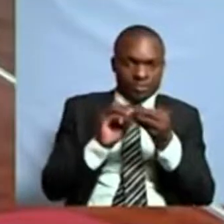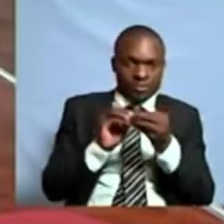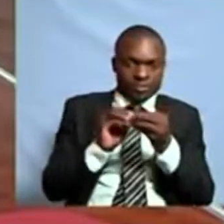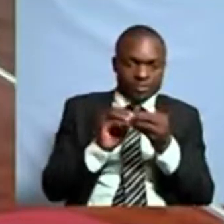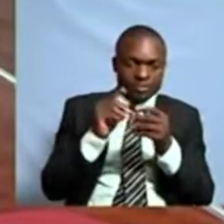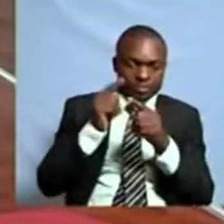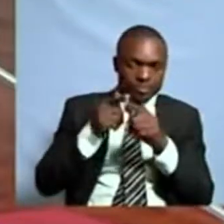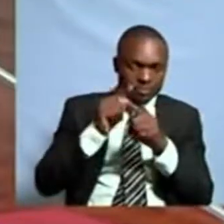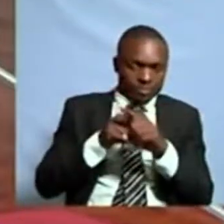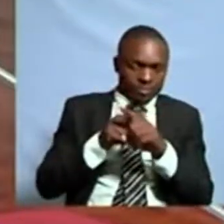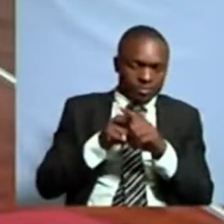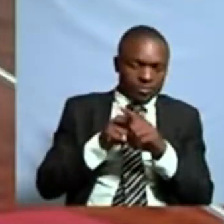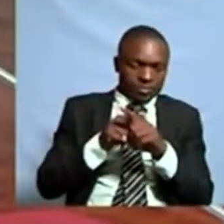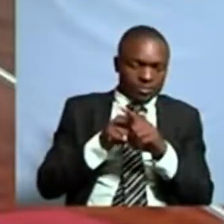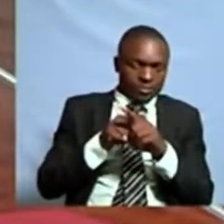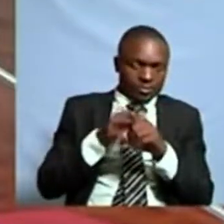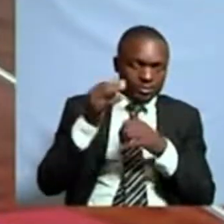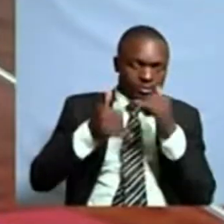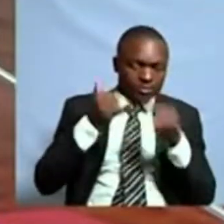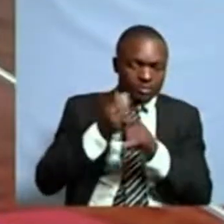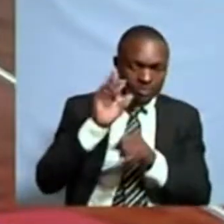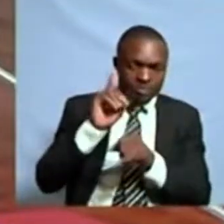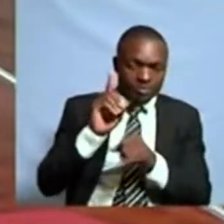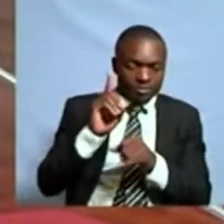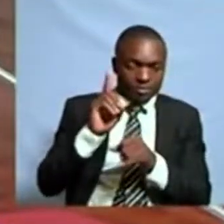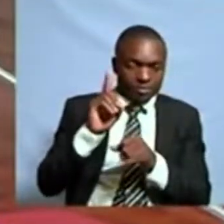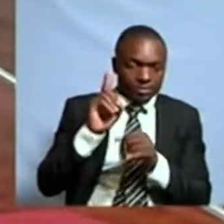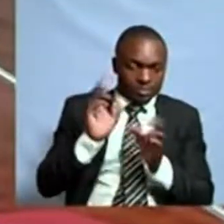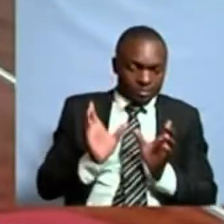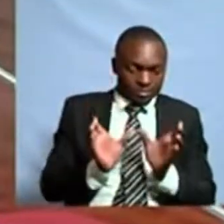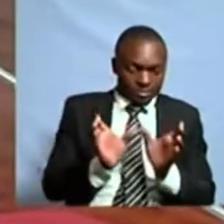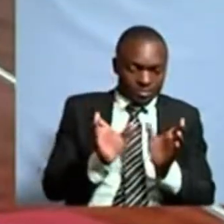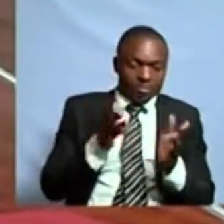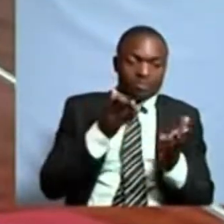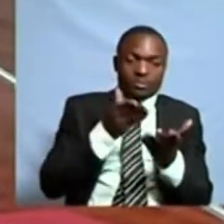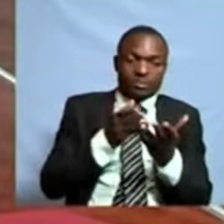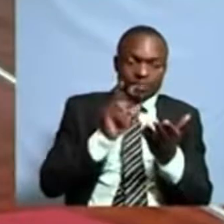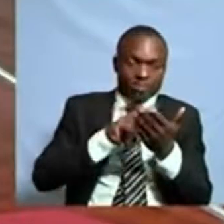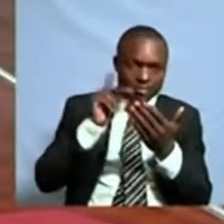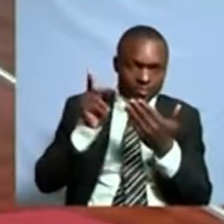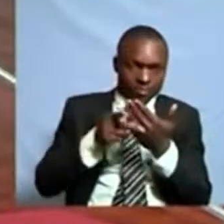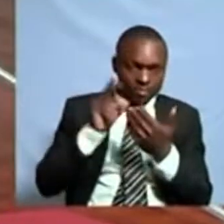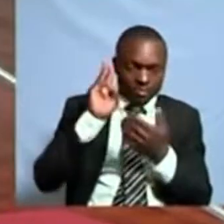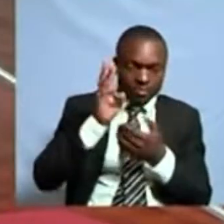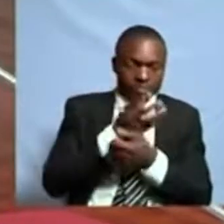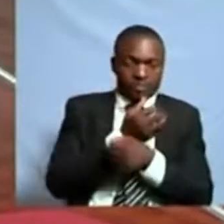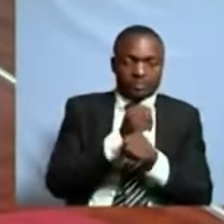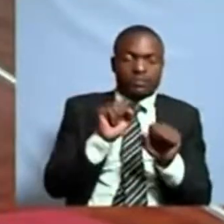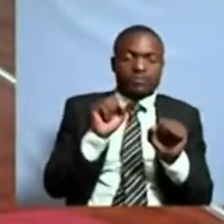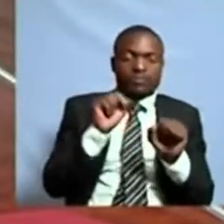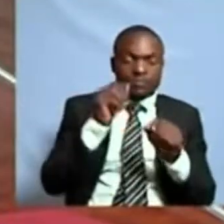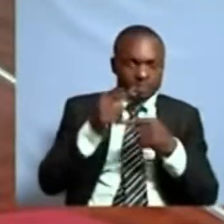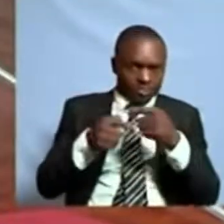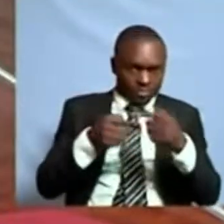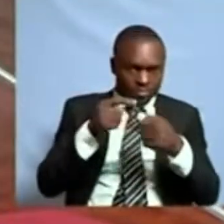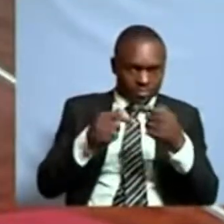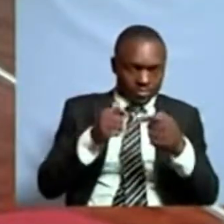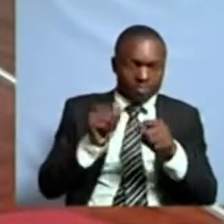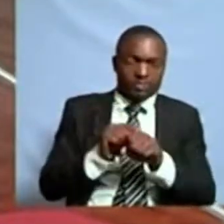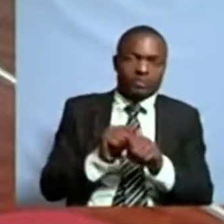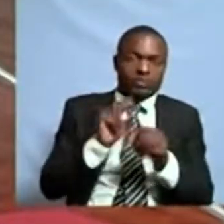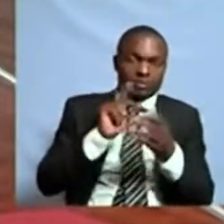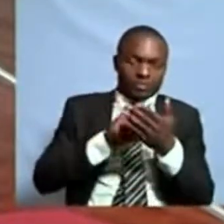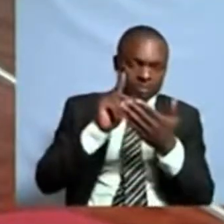months and years that one will have pushed into the scheme. And that will be addressing the sustainability of the